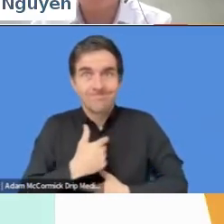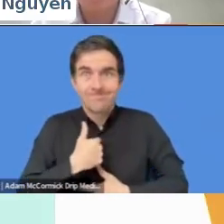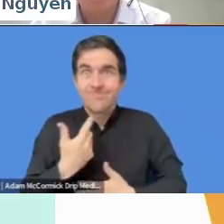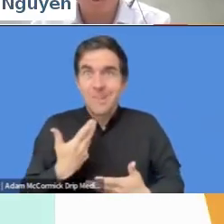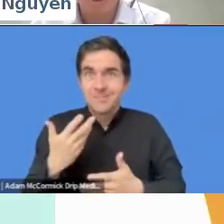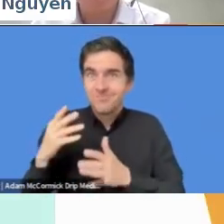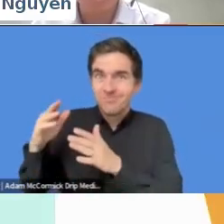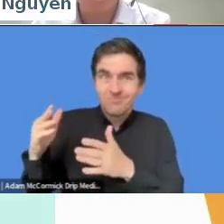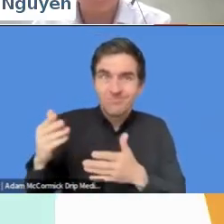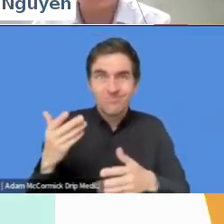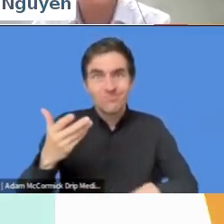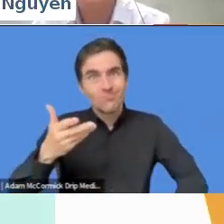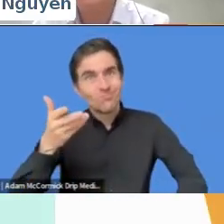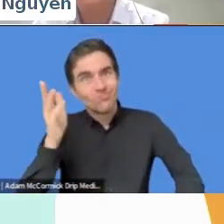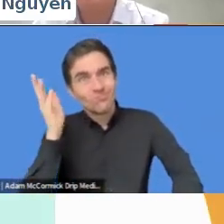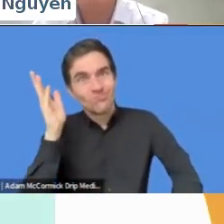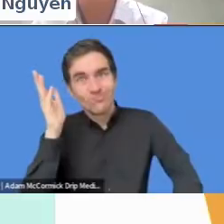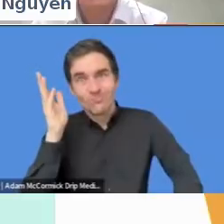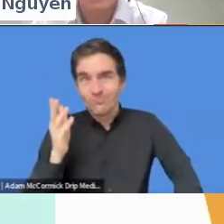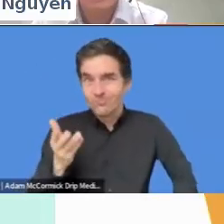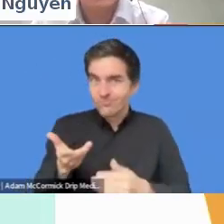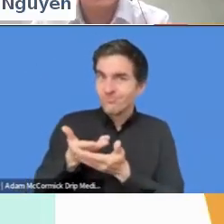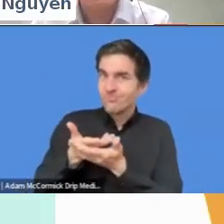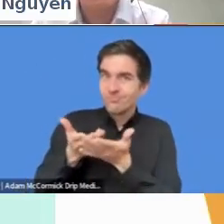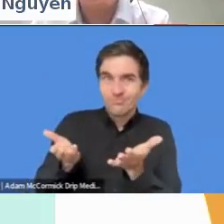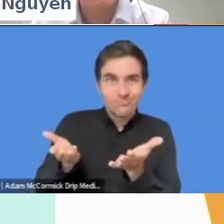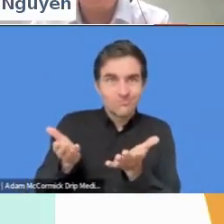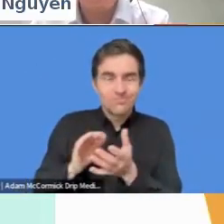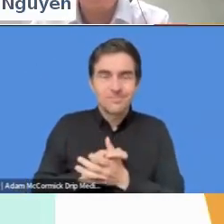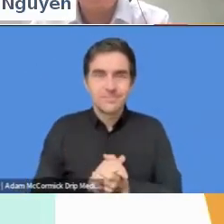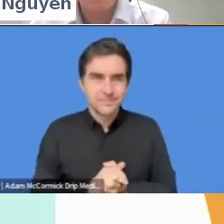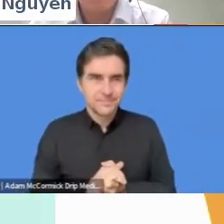Transform and Knowledge Management International Labour Organizations.